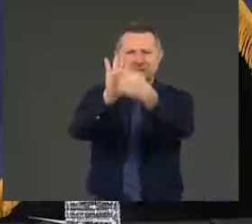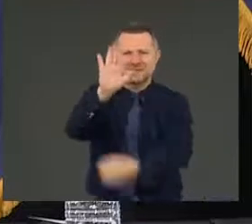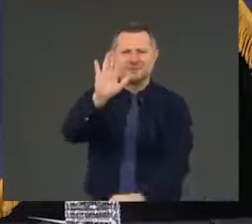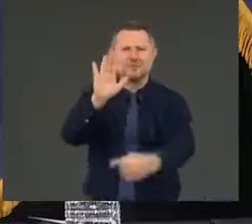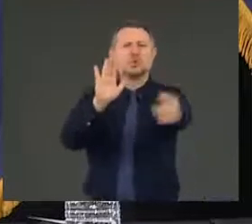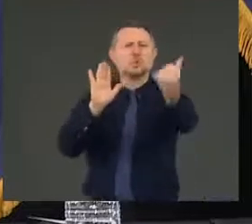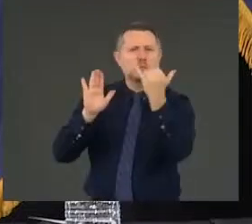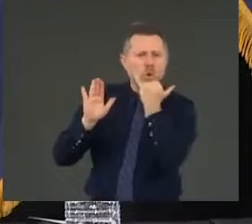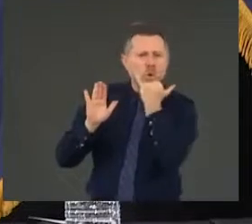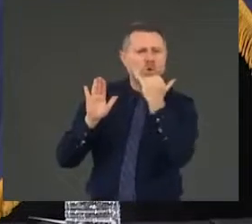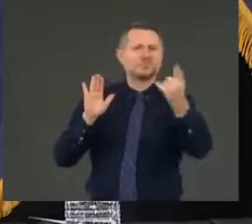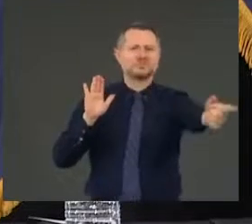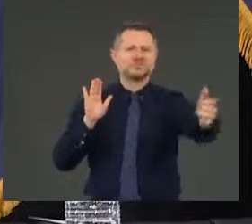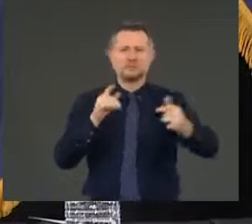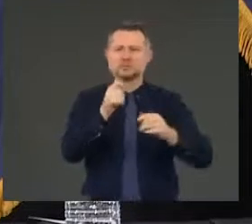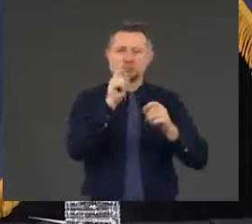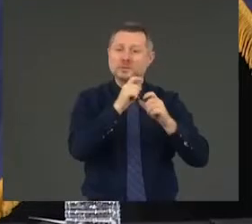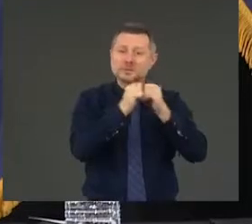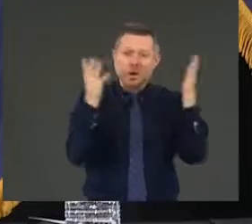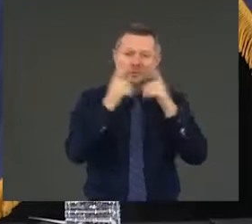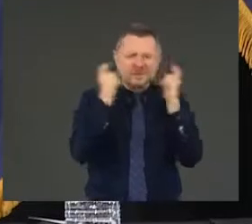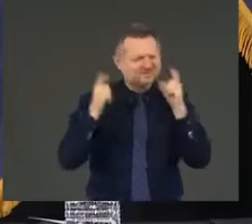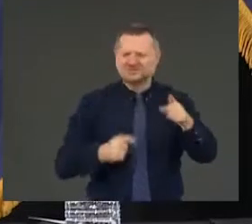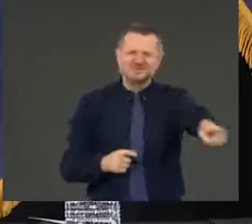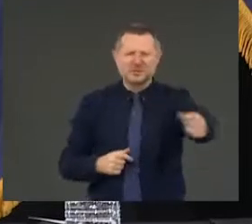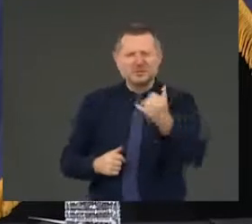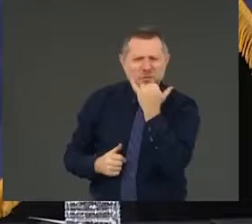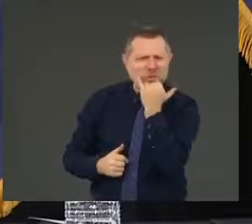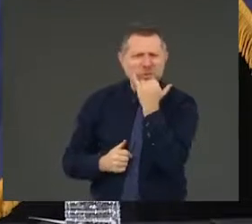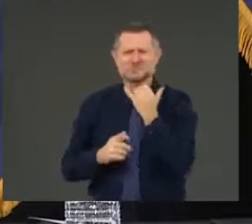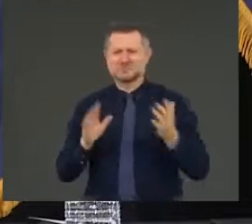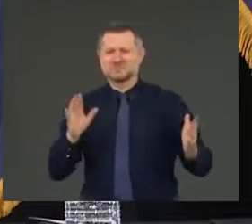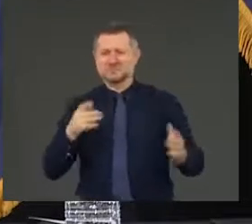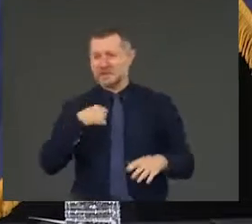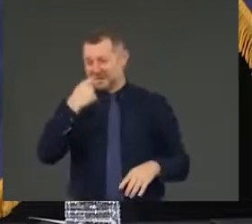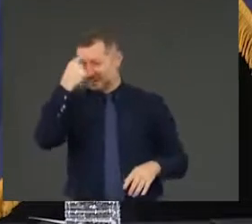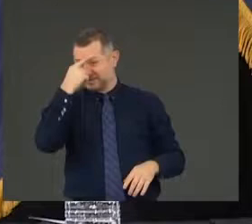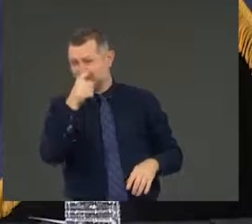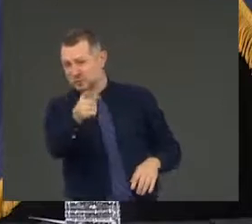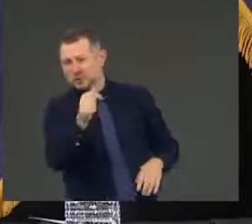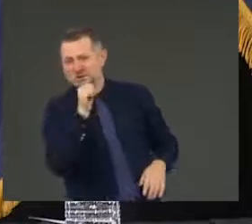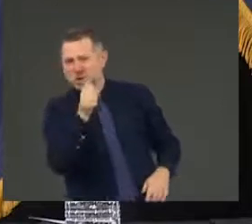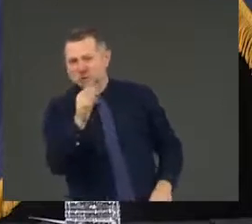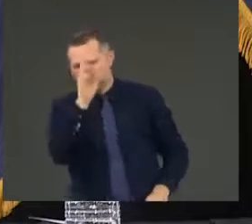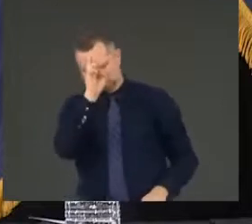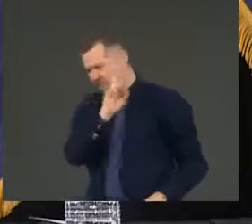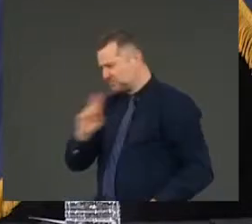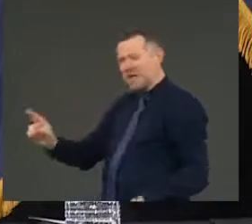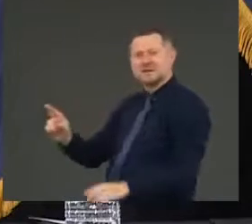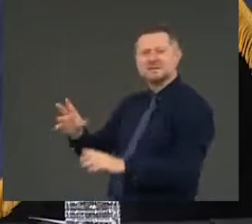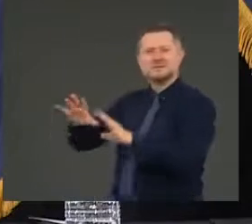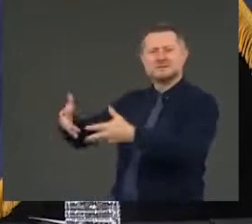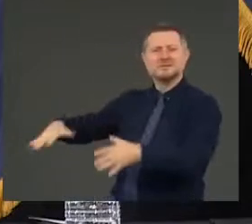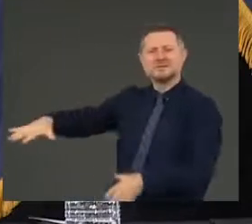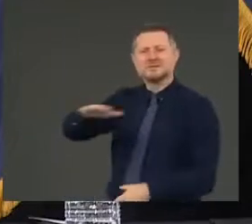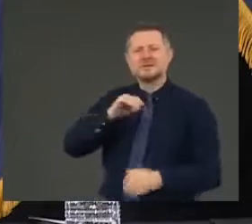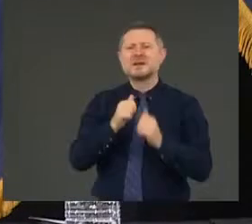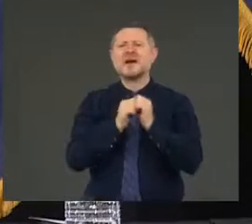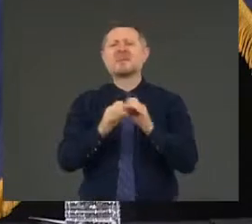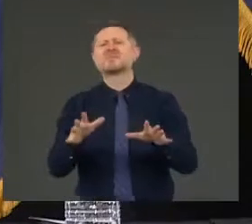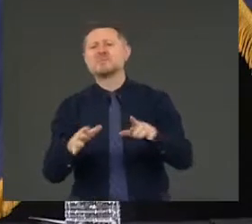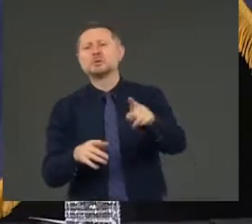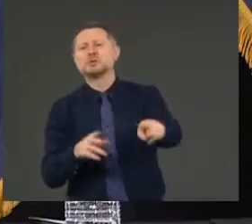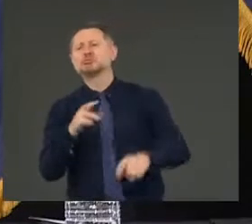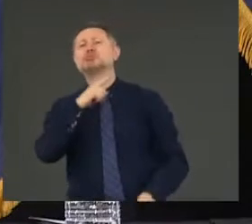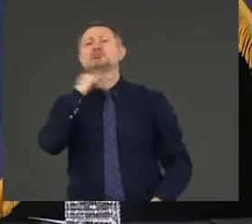to wear a mask. I think you're disrespectful. I think you're putting other people's lives at risk needlessly.